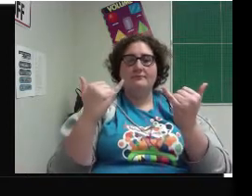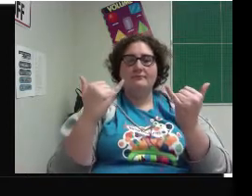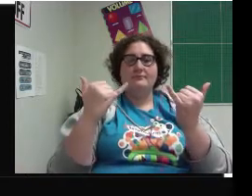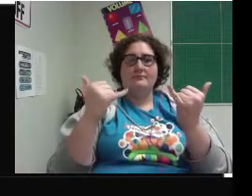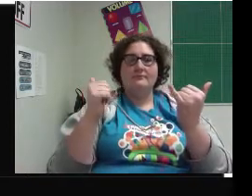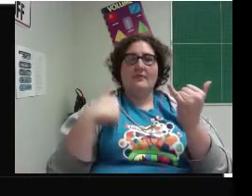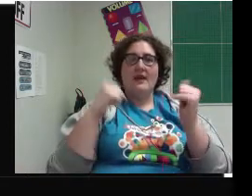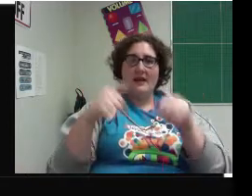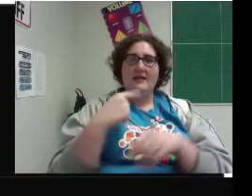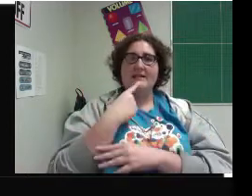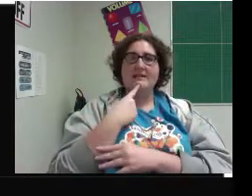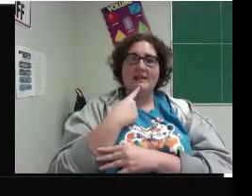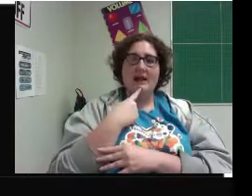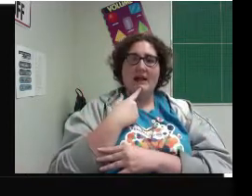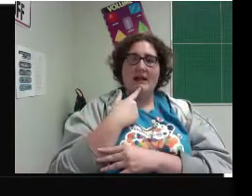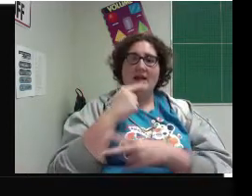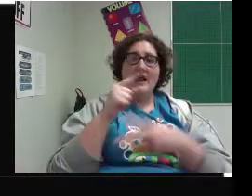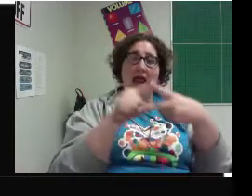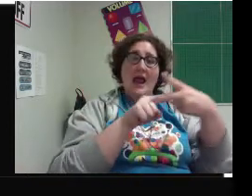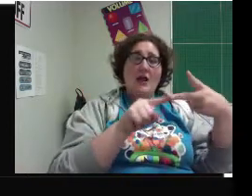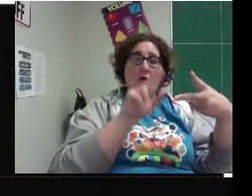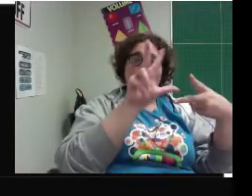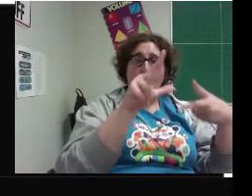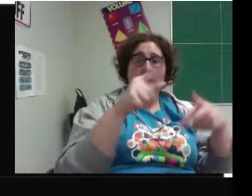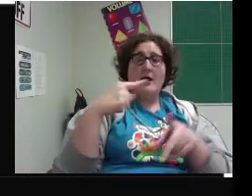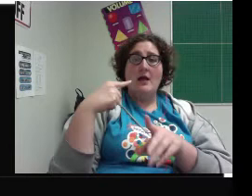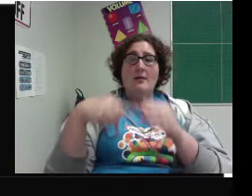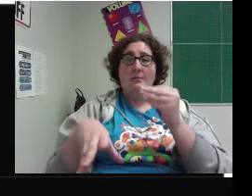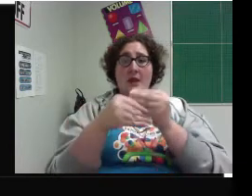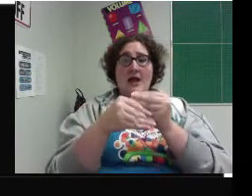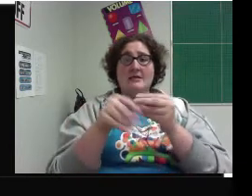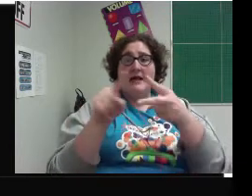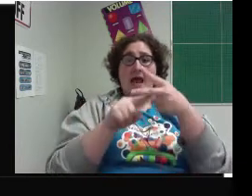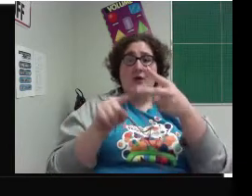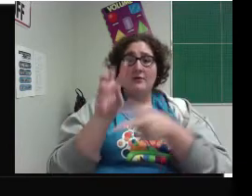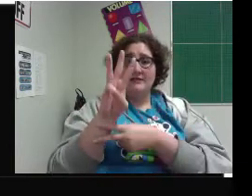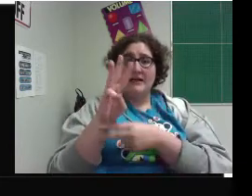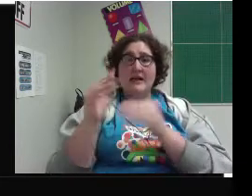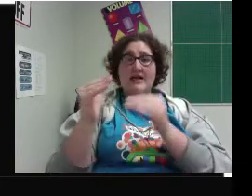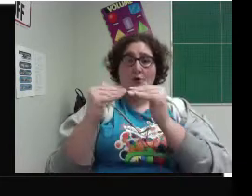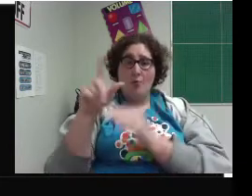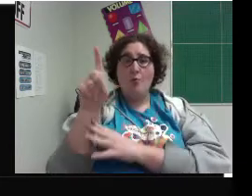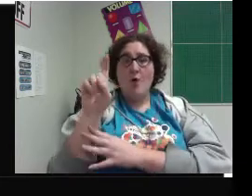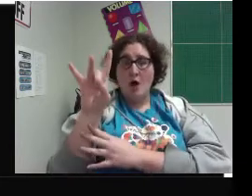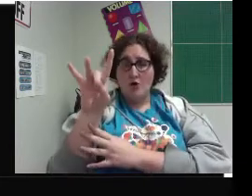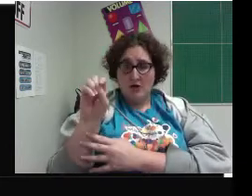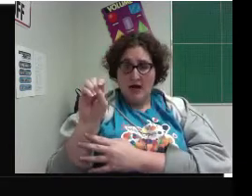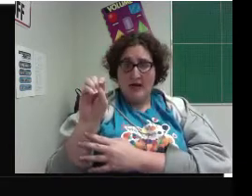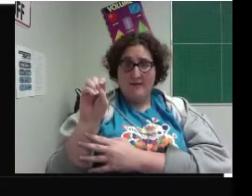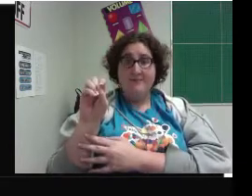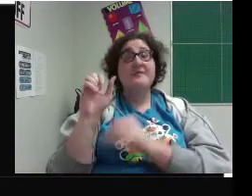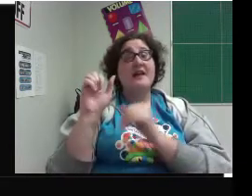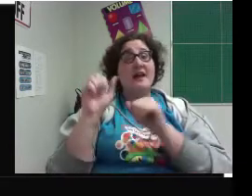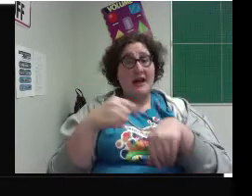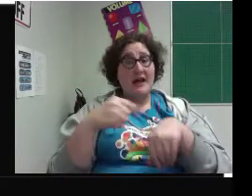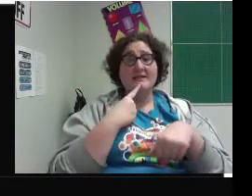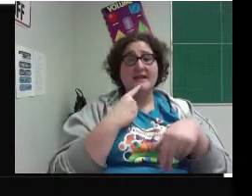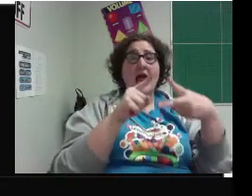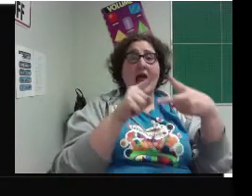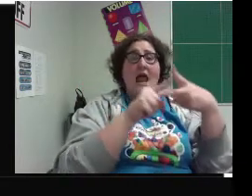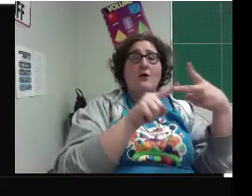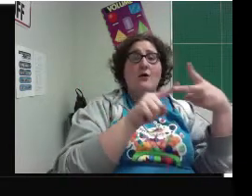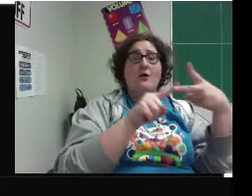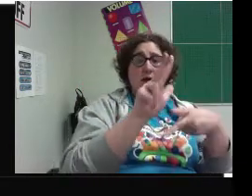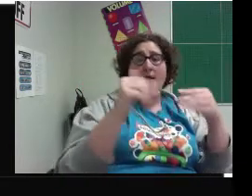I can say that angle 3 plus angle 6 equals 180. And I can also say that angle